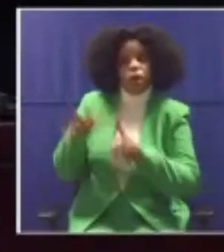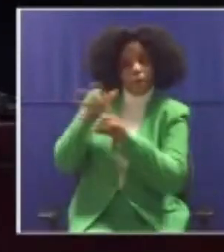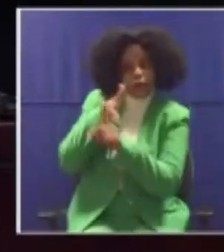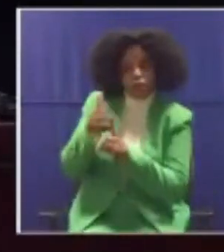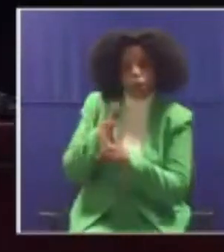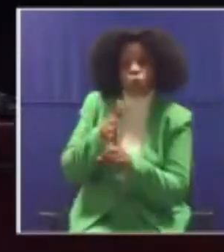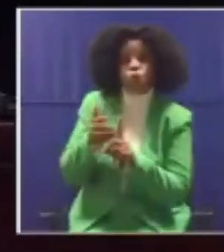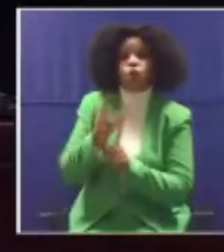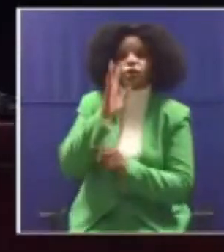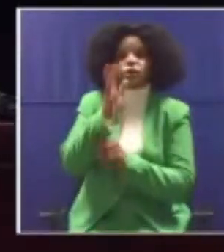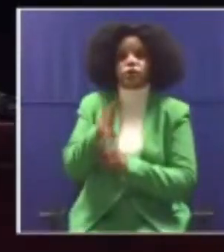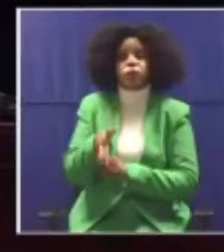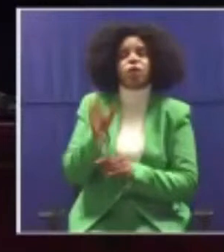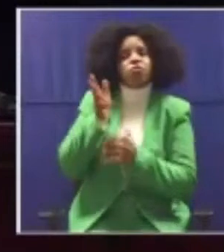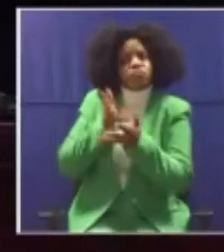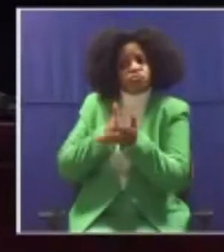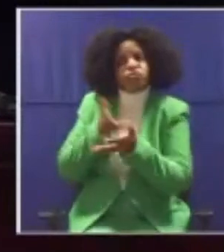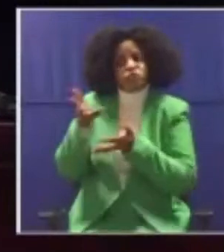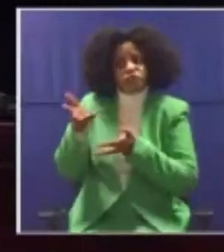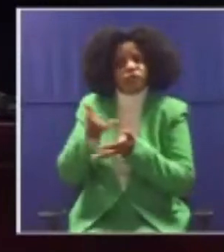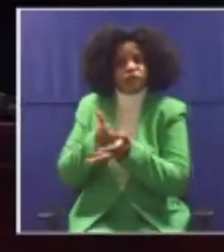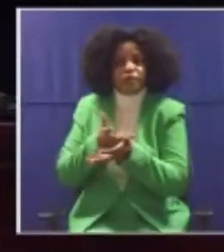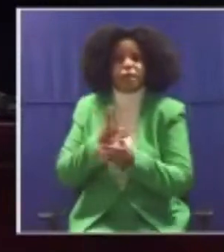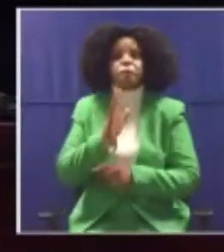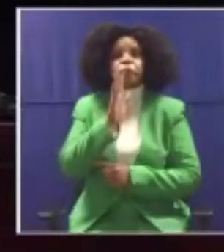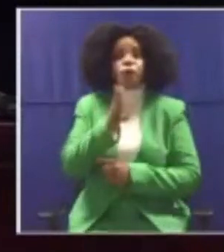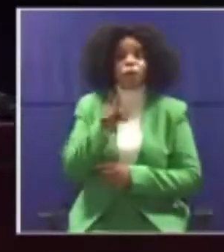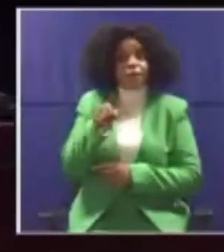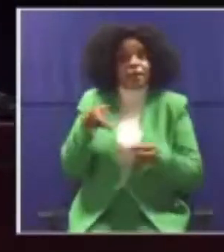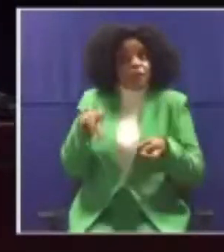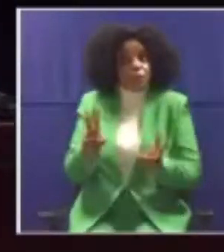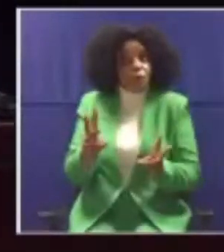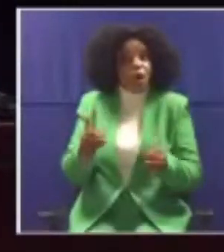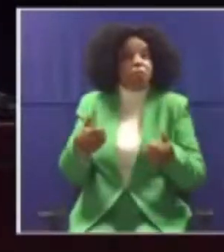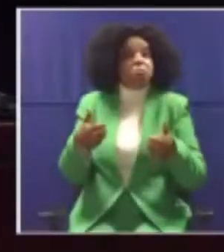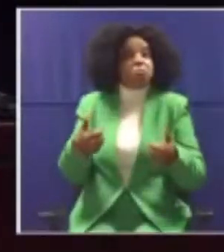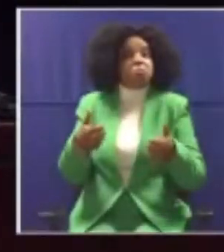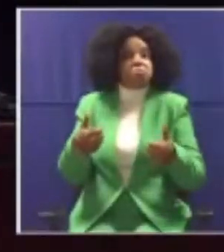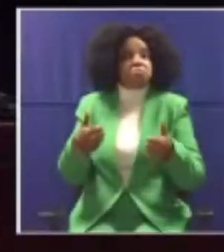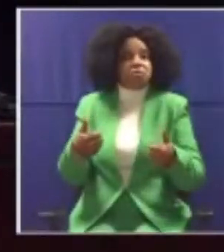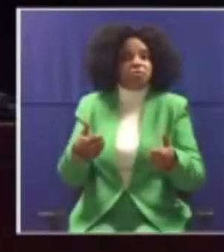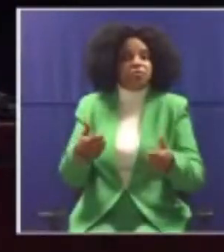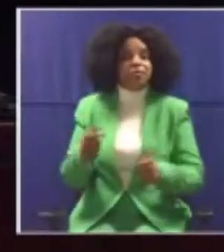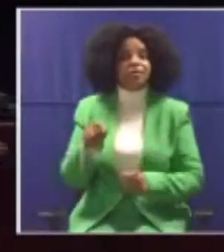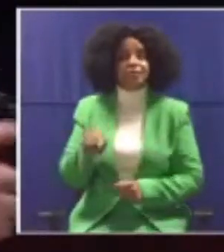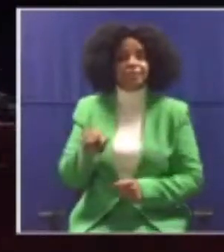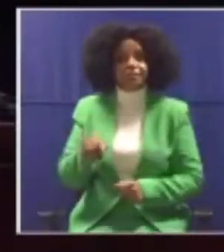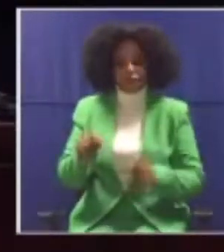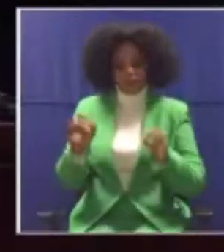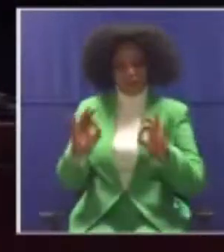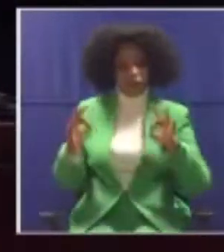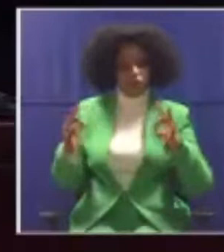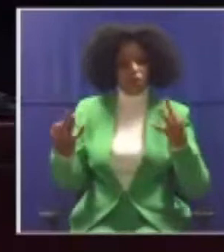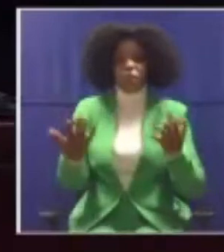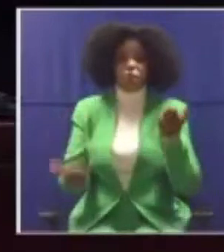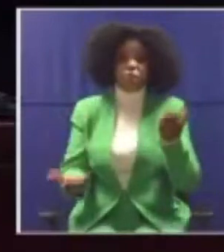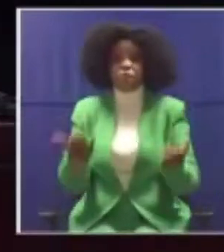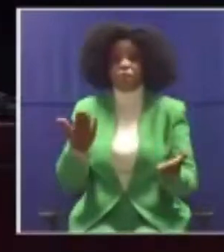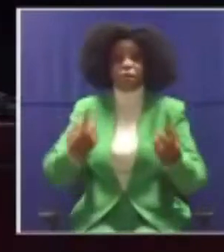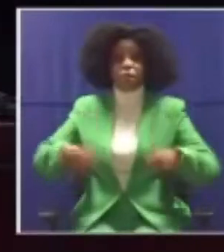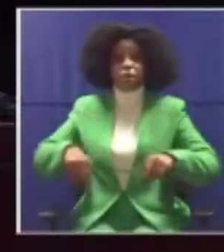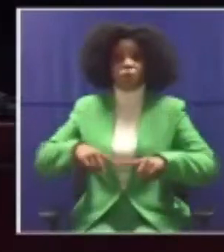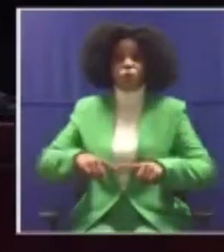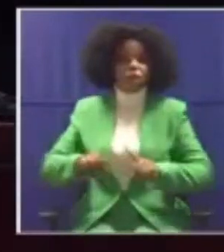with them, because that's the right way. That's why we have this multilateral fora, because we probably will not accept